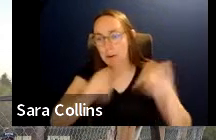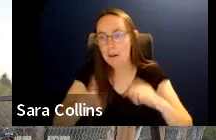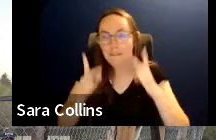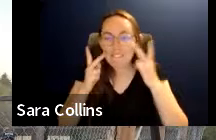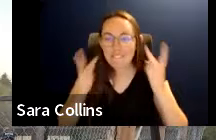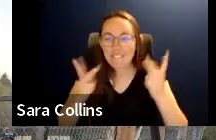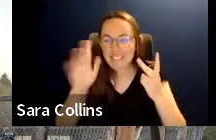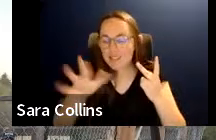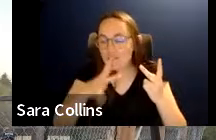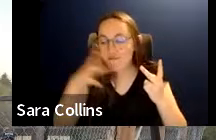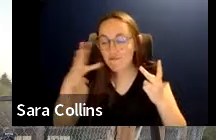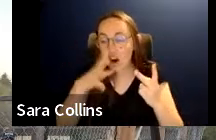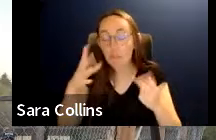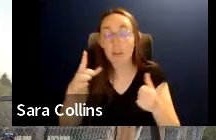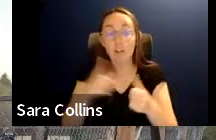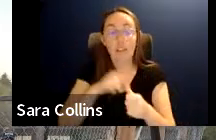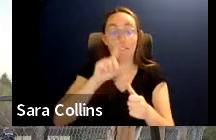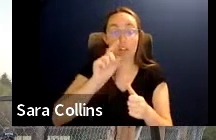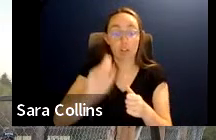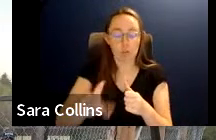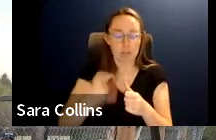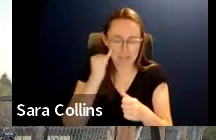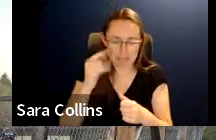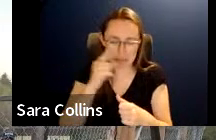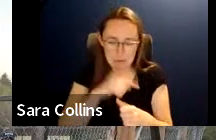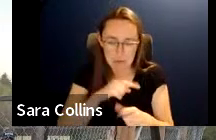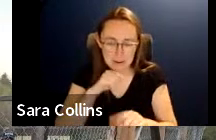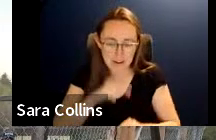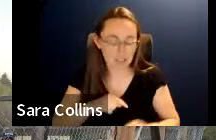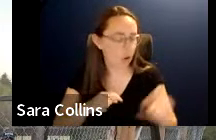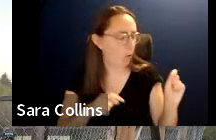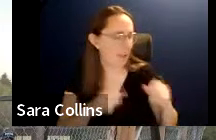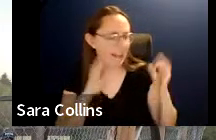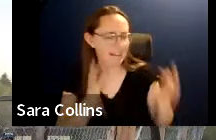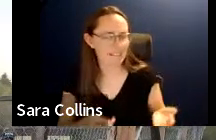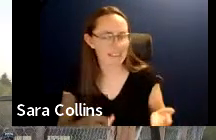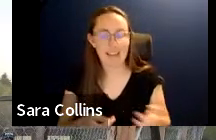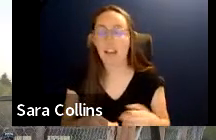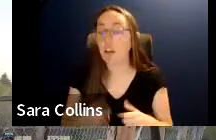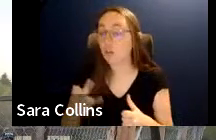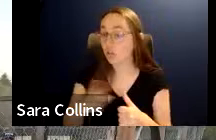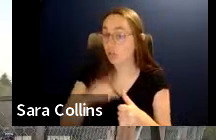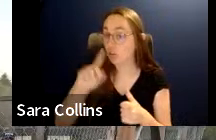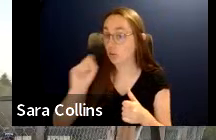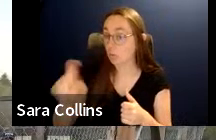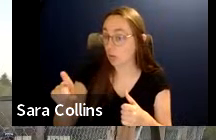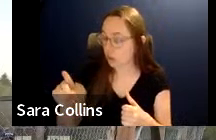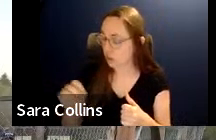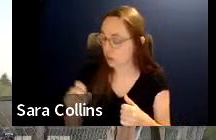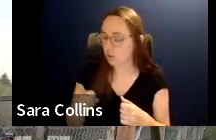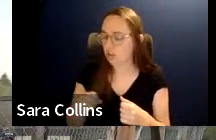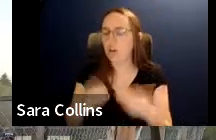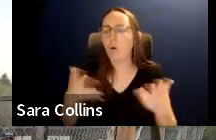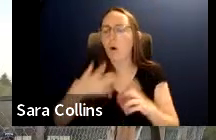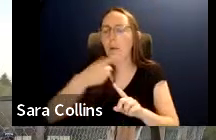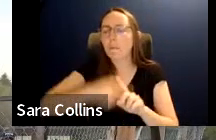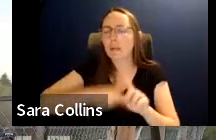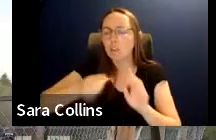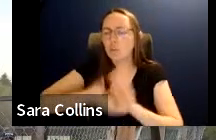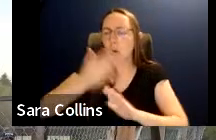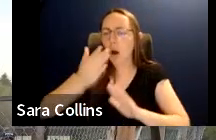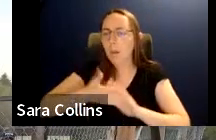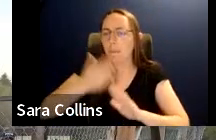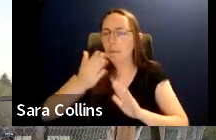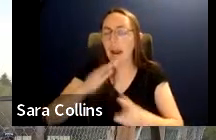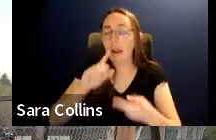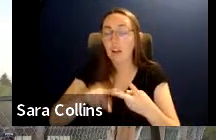oh, great. The first question that we have, if you're okay taking a few questions. Absolutely. Cool. The first question is, what months are you operational,